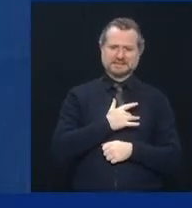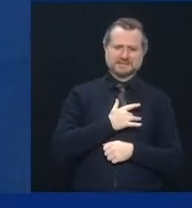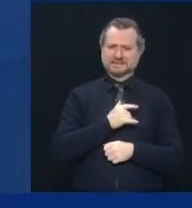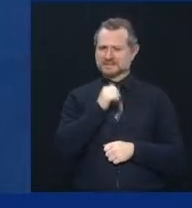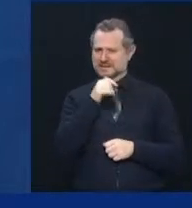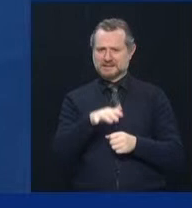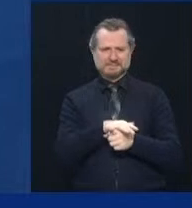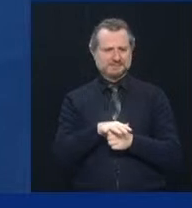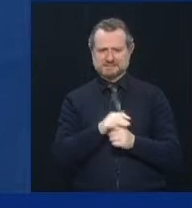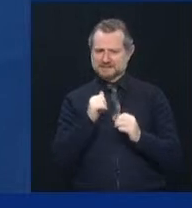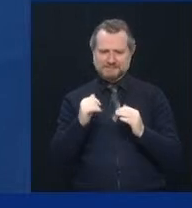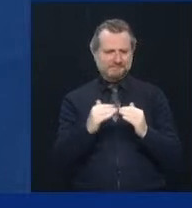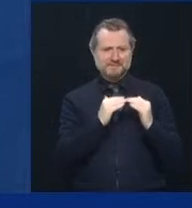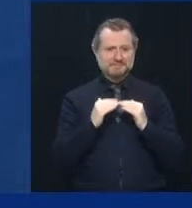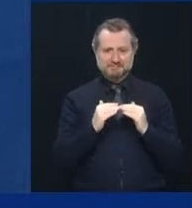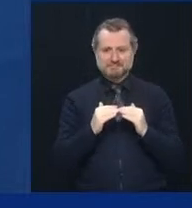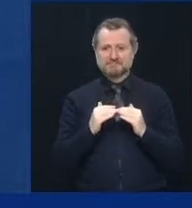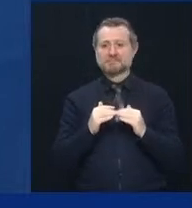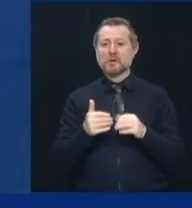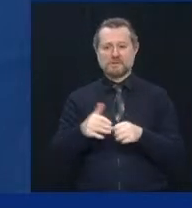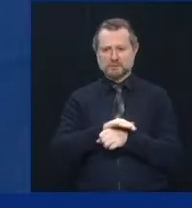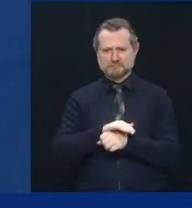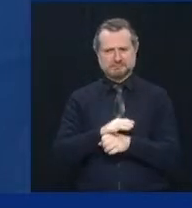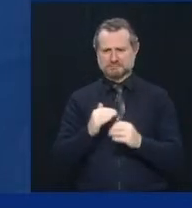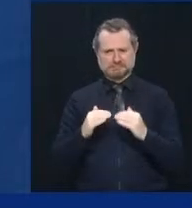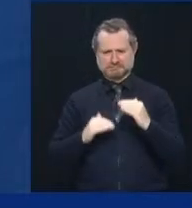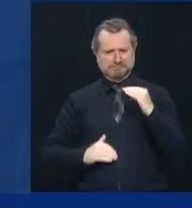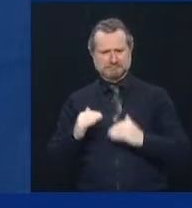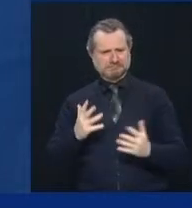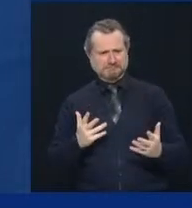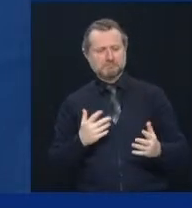let us know. We'll partner with you,